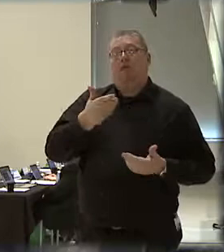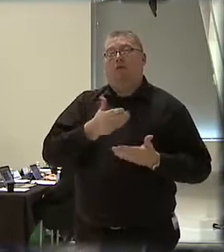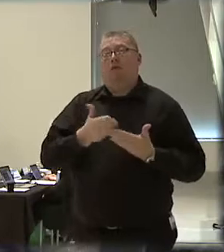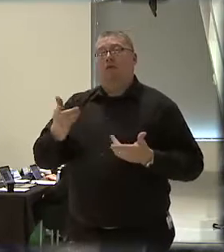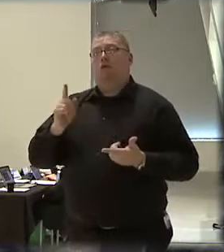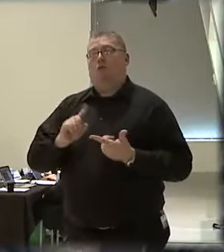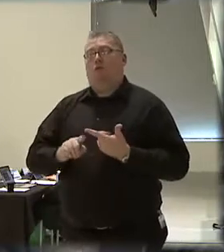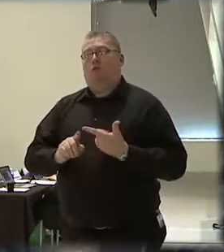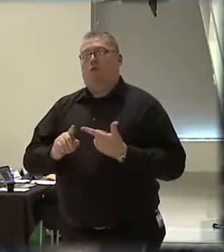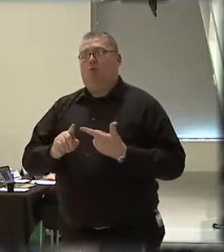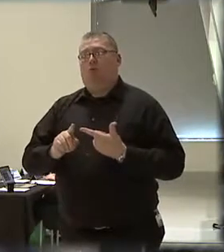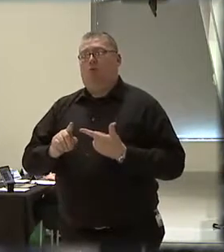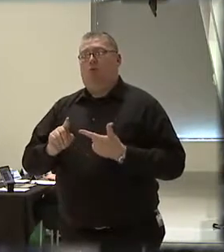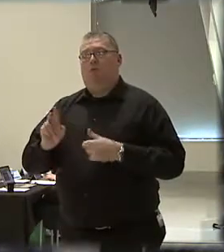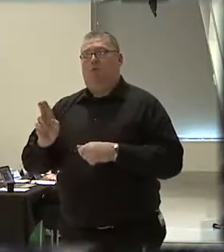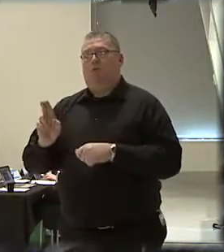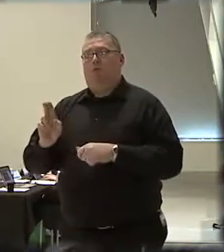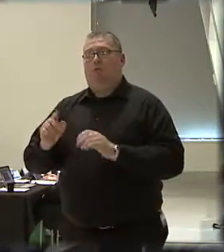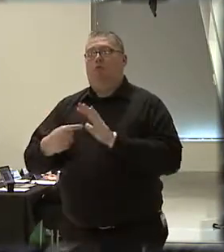that you deliver.